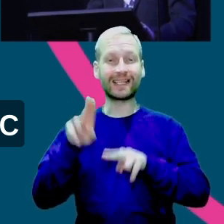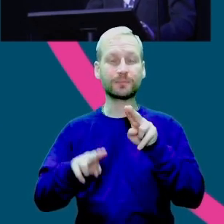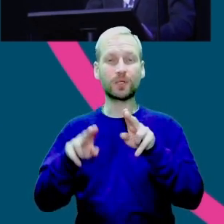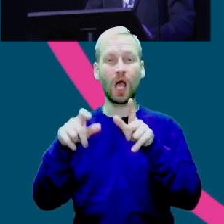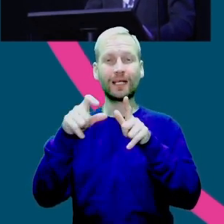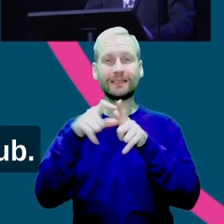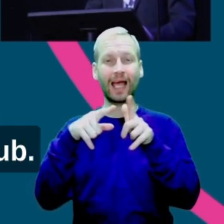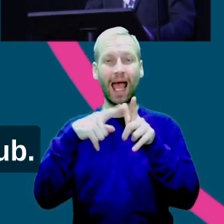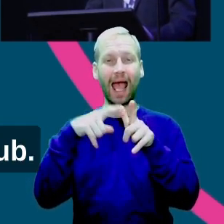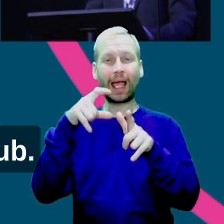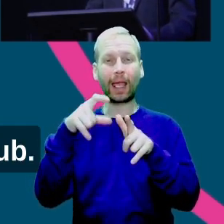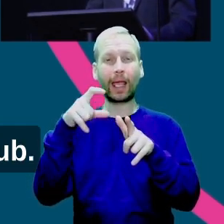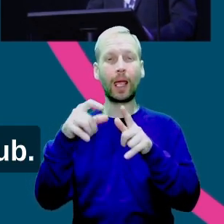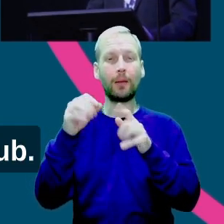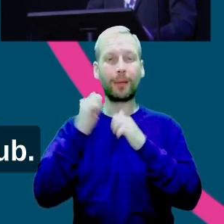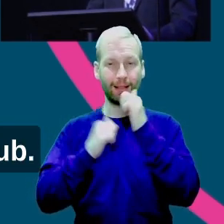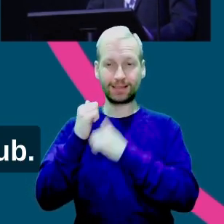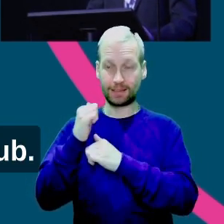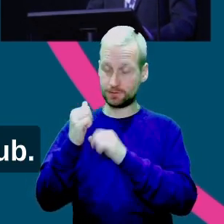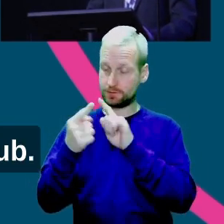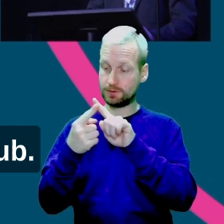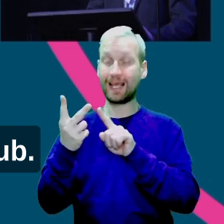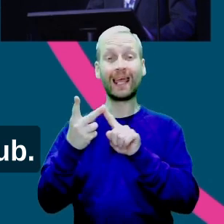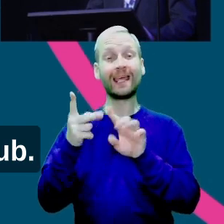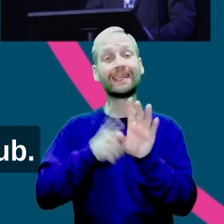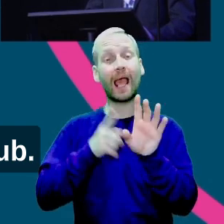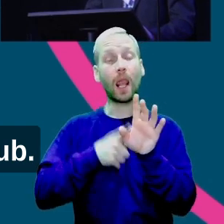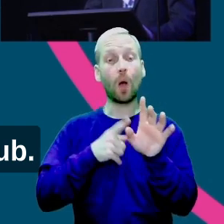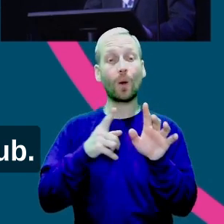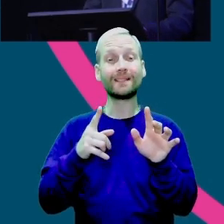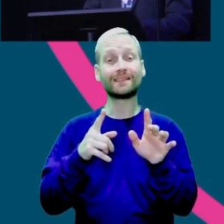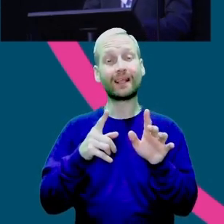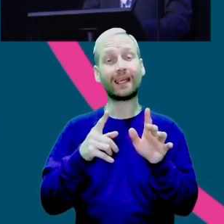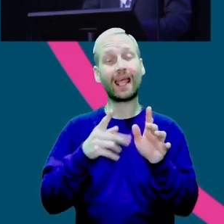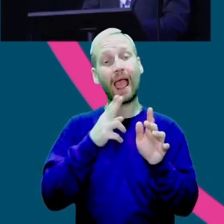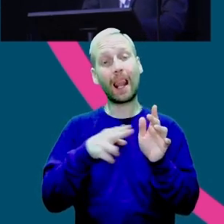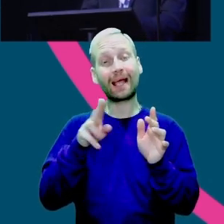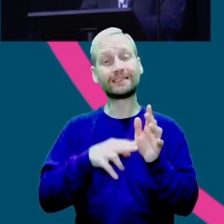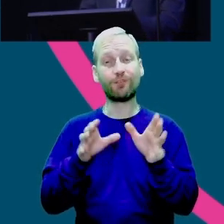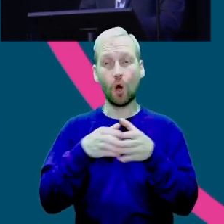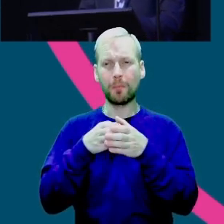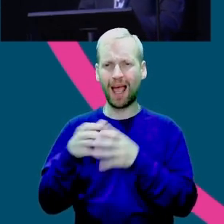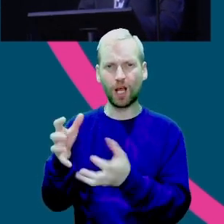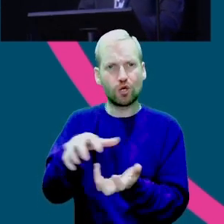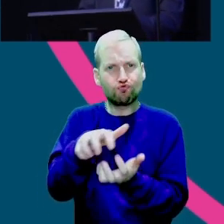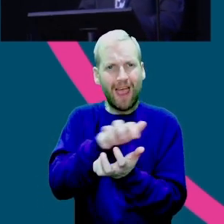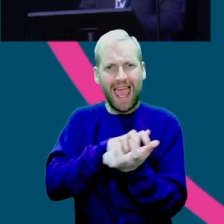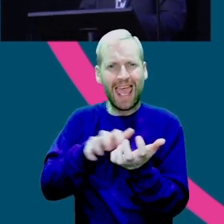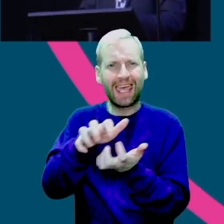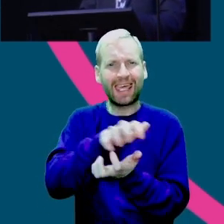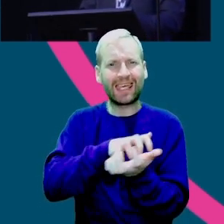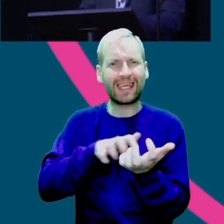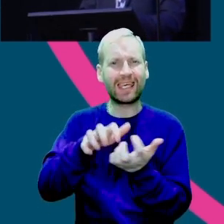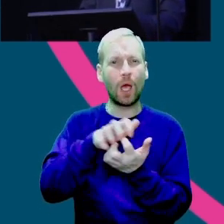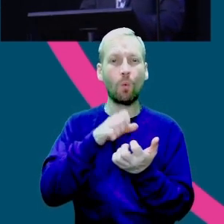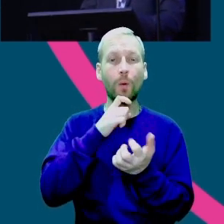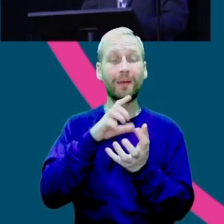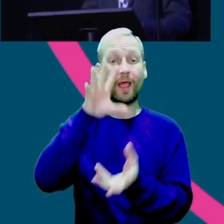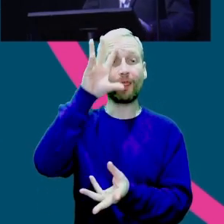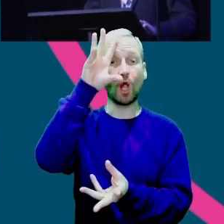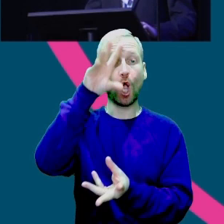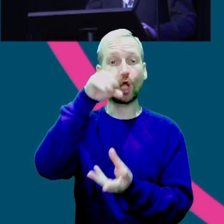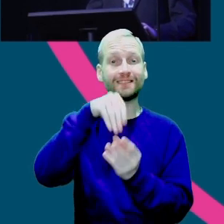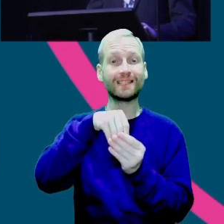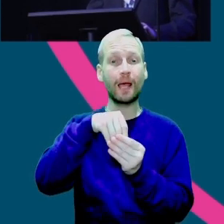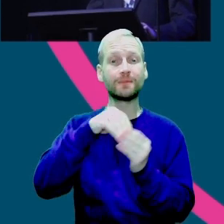building. The yellow building is the future cold elective hub, and the grey sort of building to the top right area is the concept ward, which